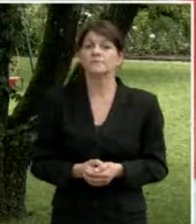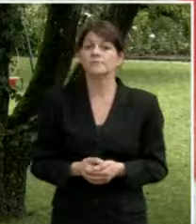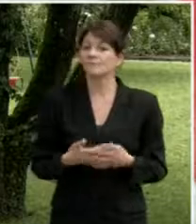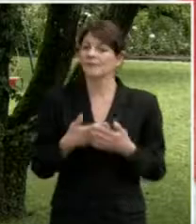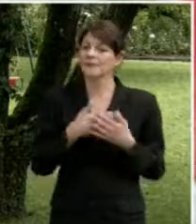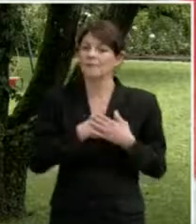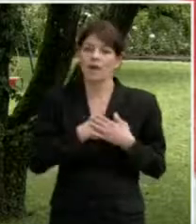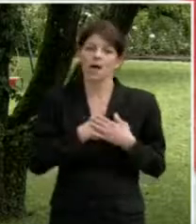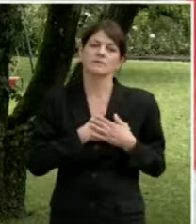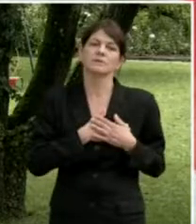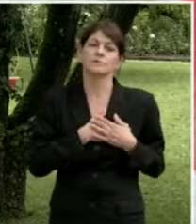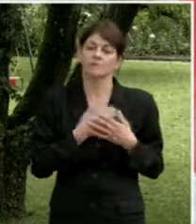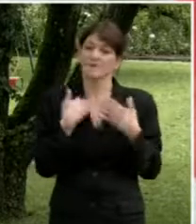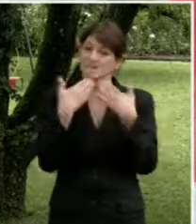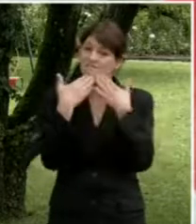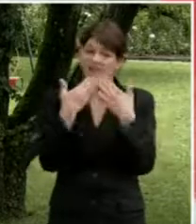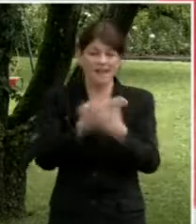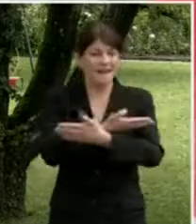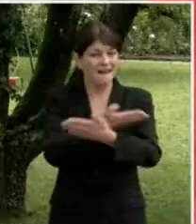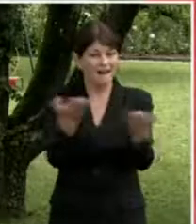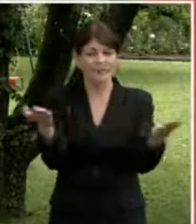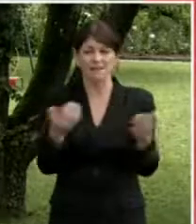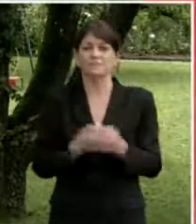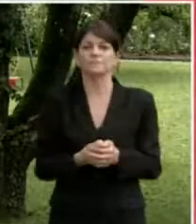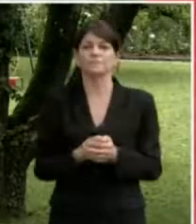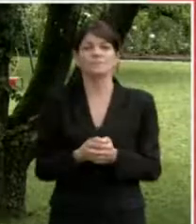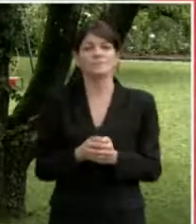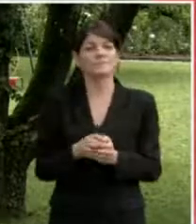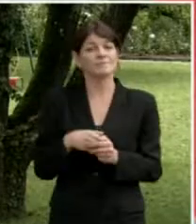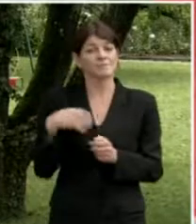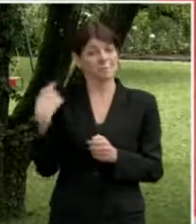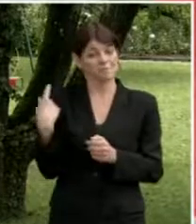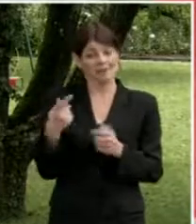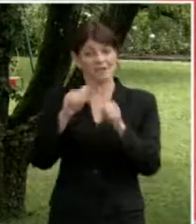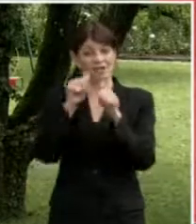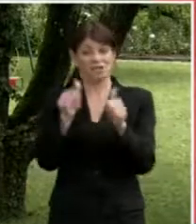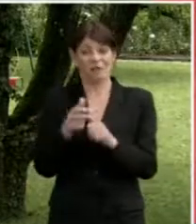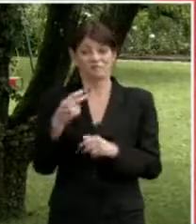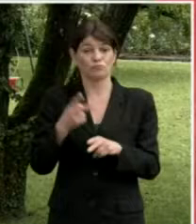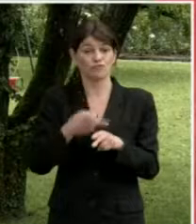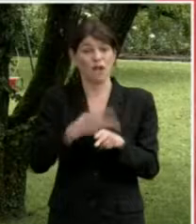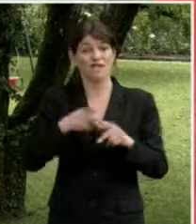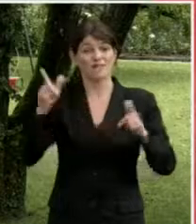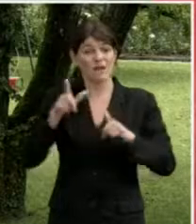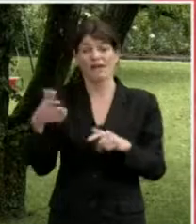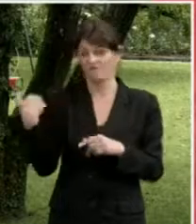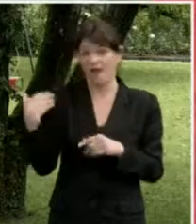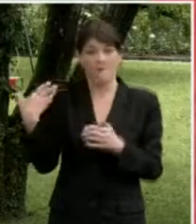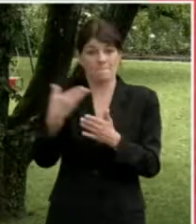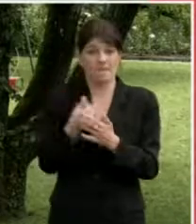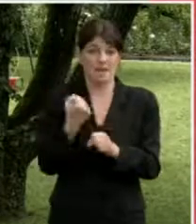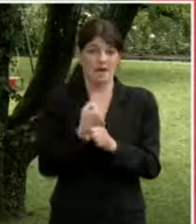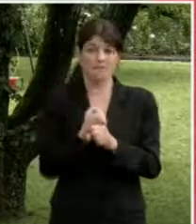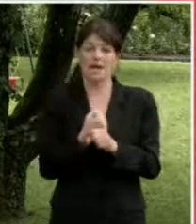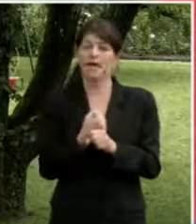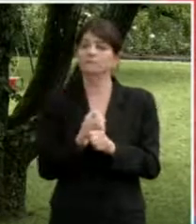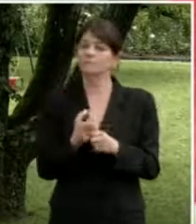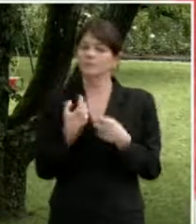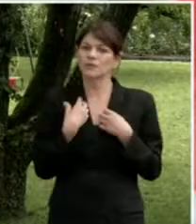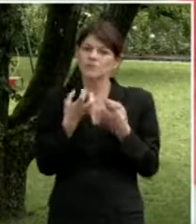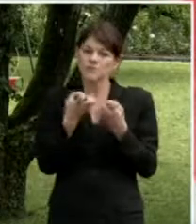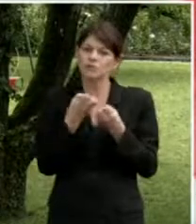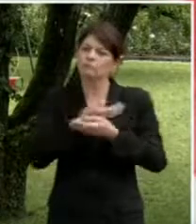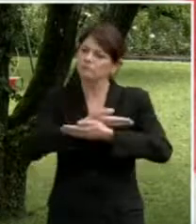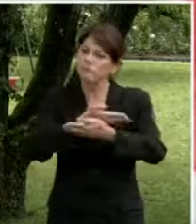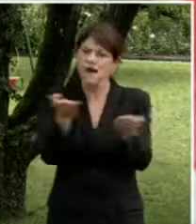Von Herzen danke ich all jenen, die an der Gestaltung des Staatsfeiertages mitgewirkt haben, und wünsche